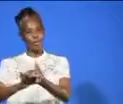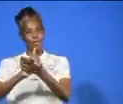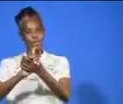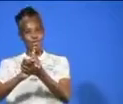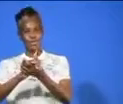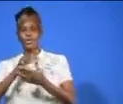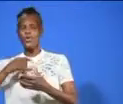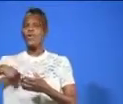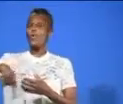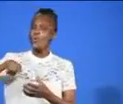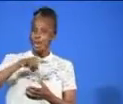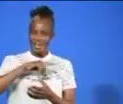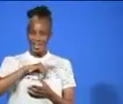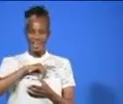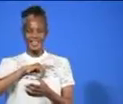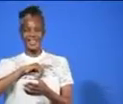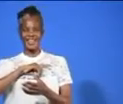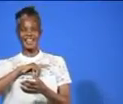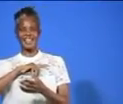We